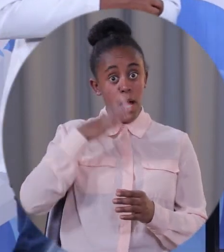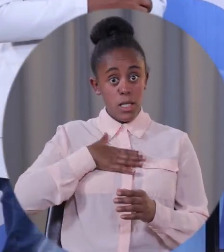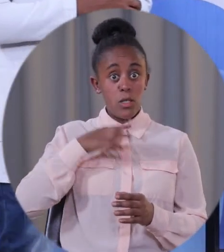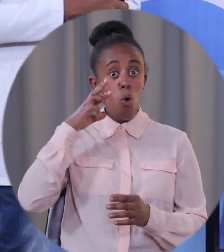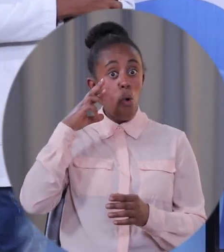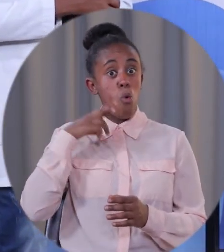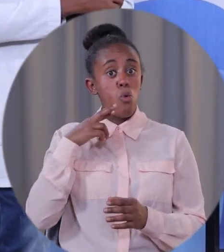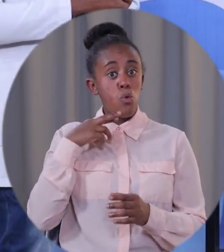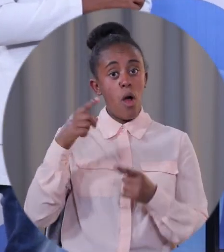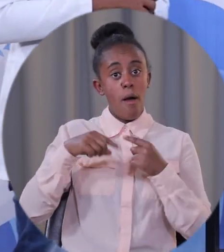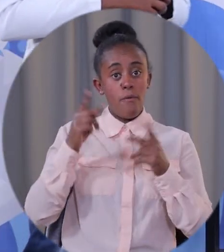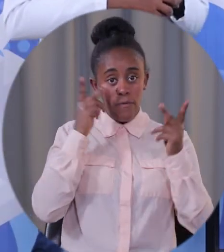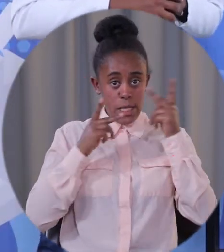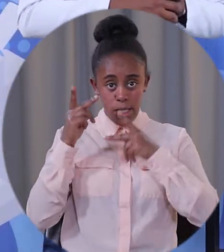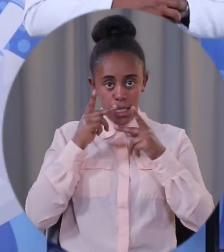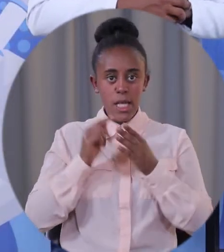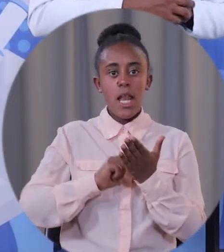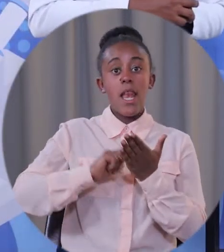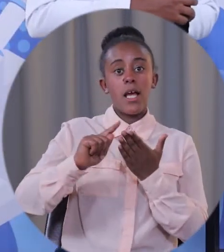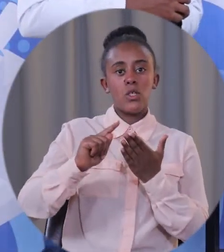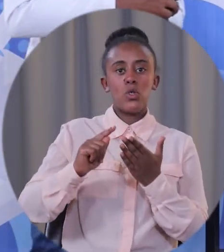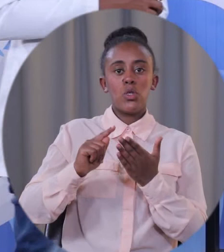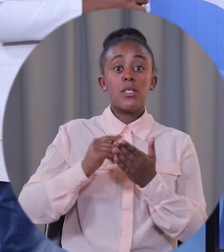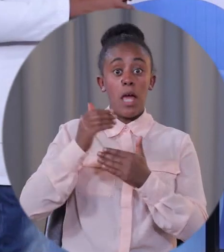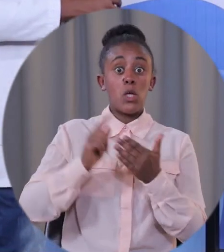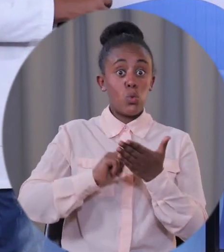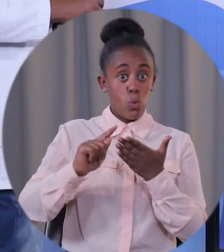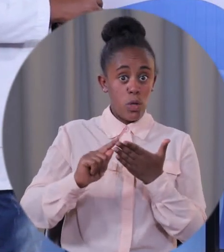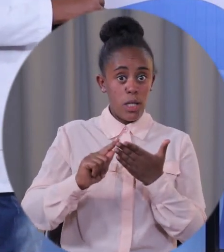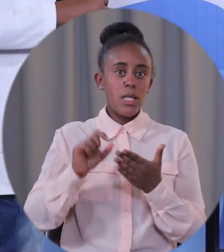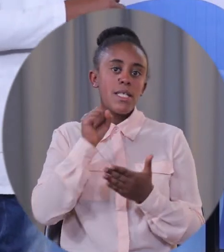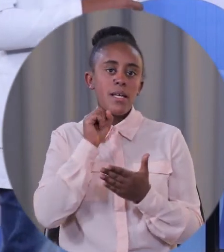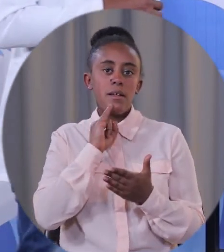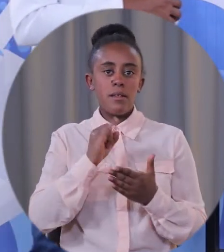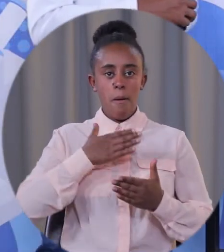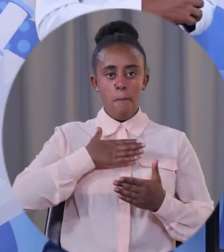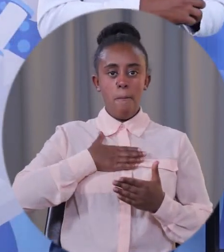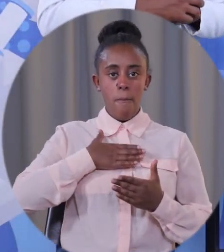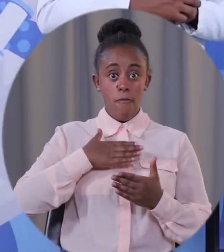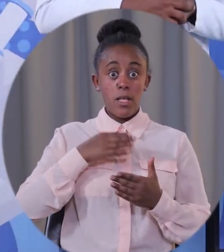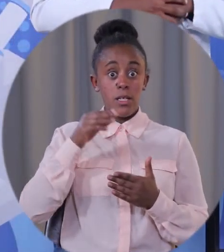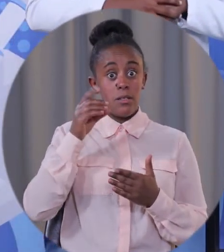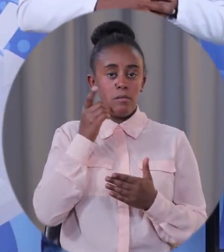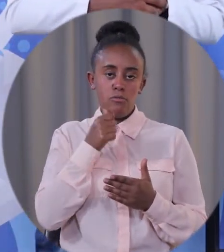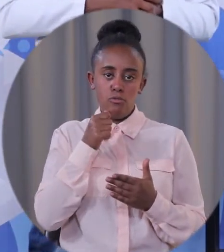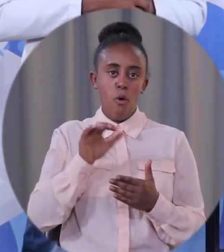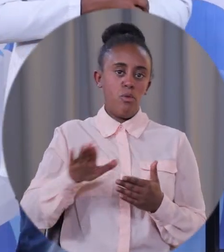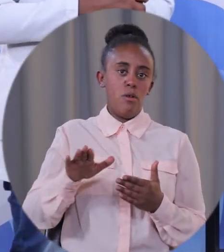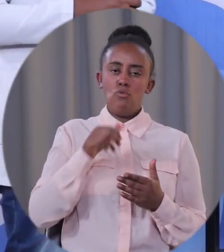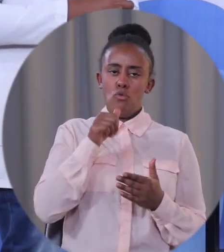Rosa, is coming to visit me next week. 2. Sanait is my father's daughter, but not my